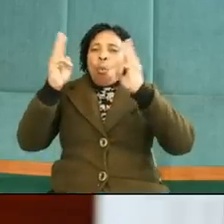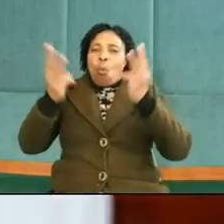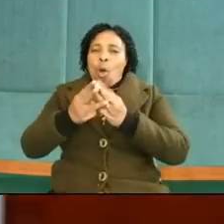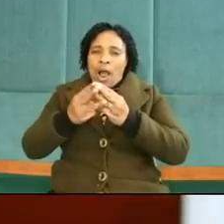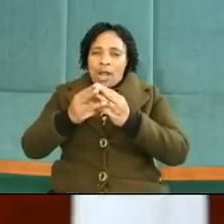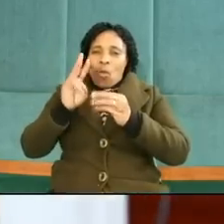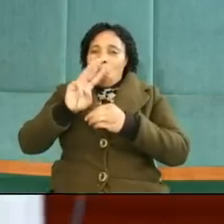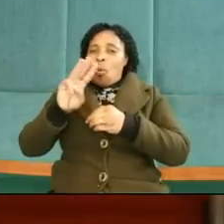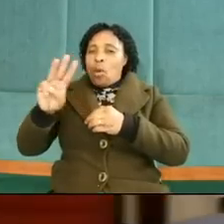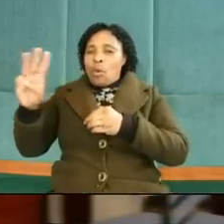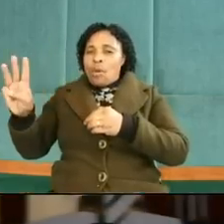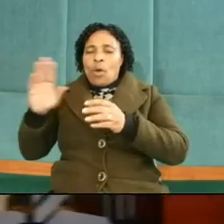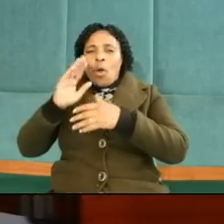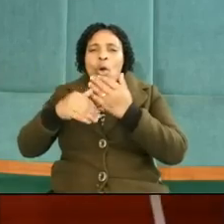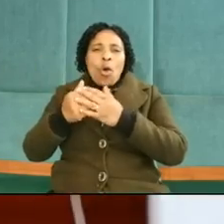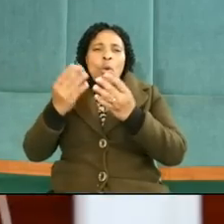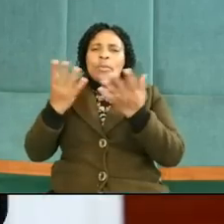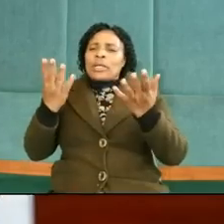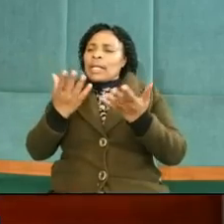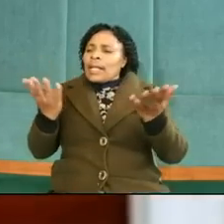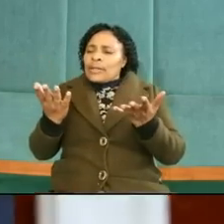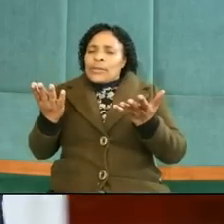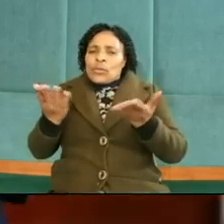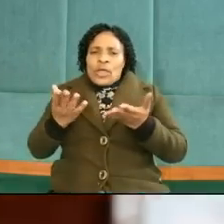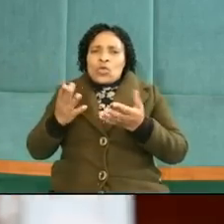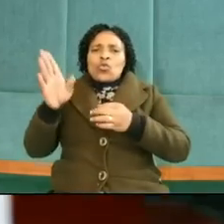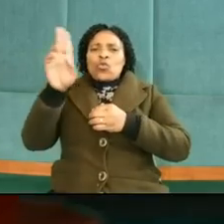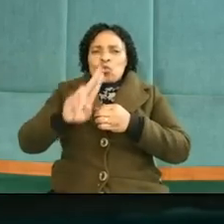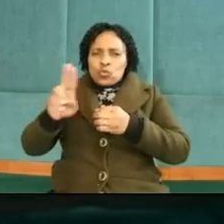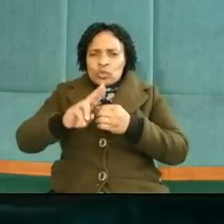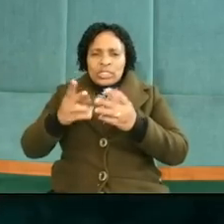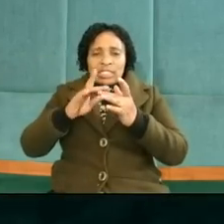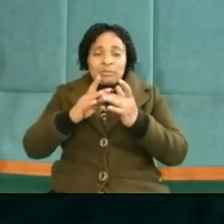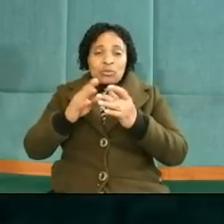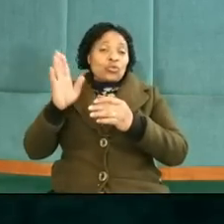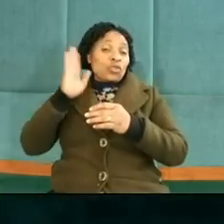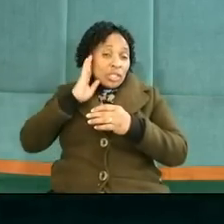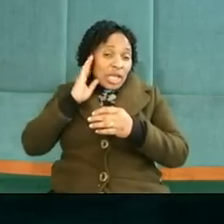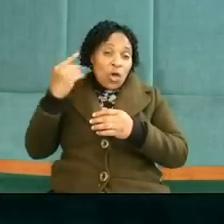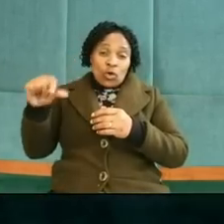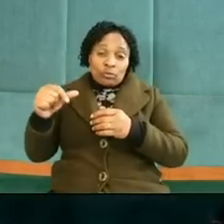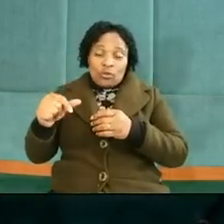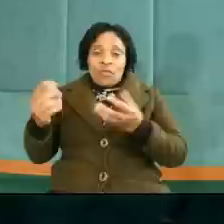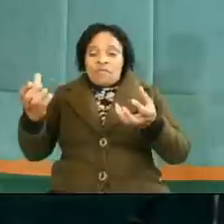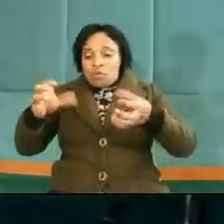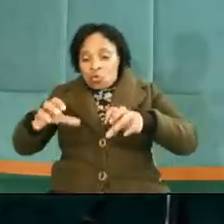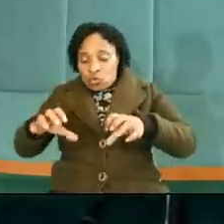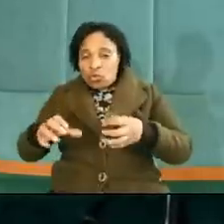up. And all around the world, no matter where you are, you can use the internet and hear the gospel, both video, audio, or in